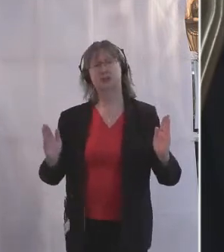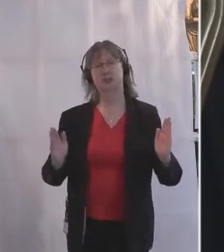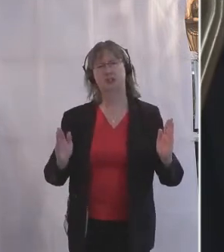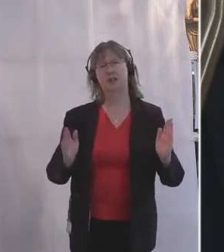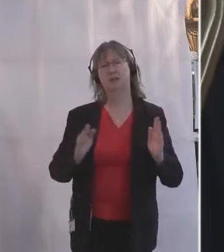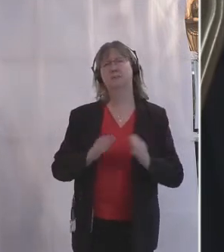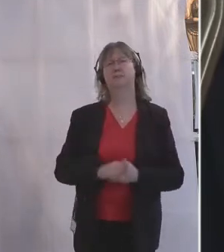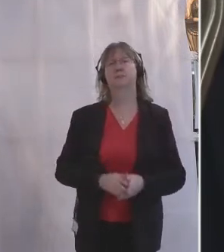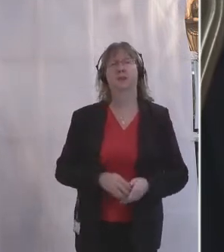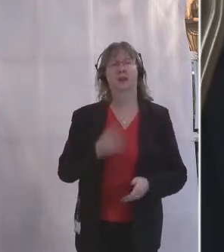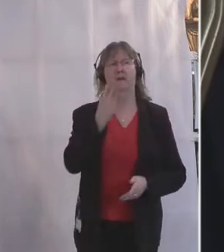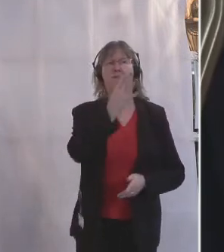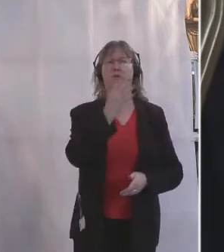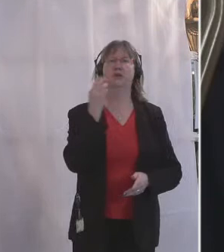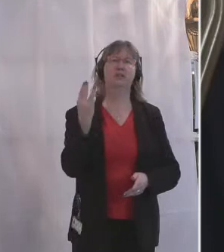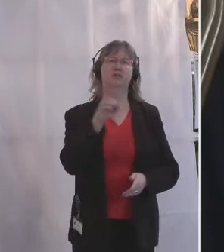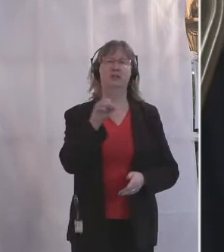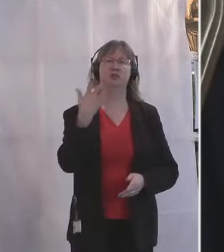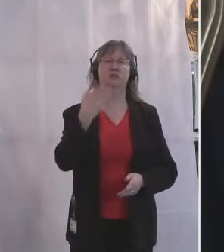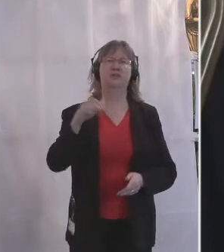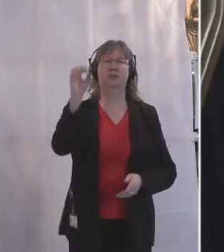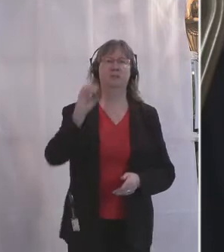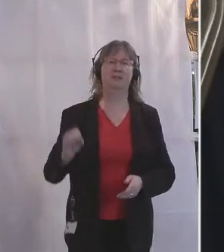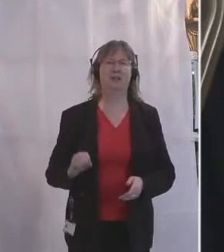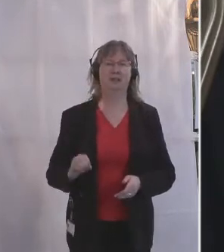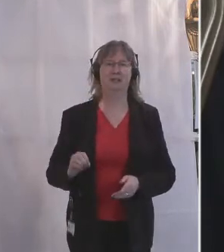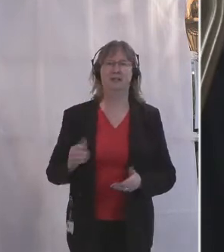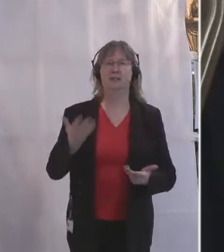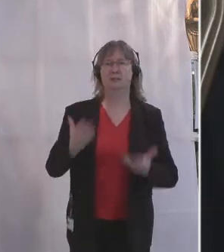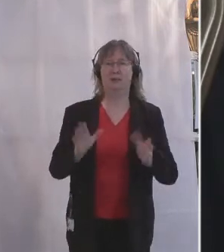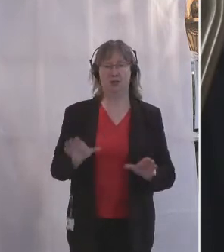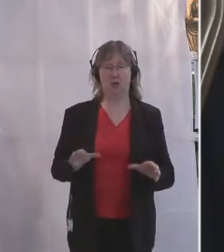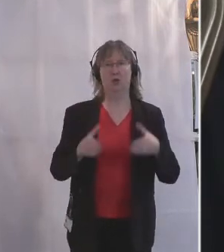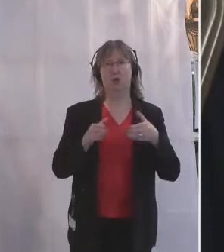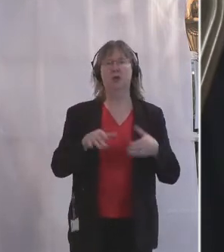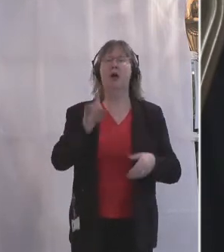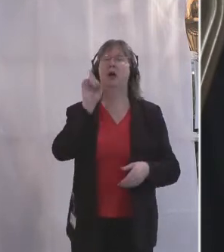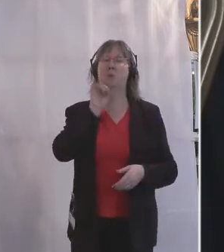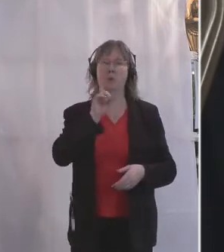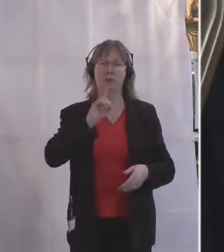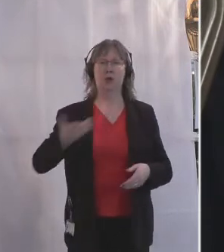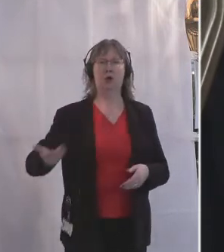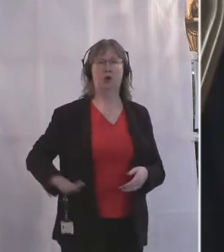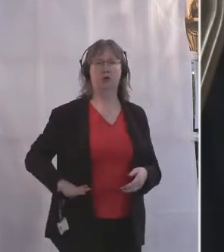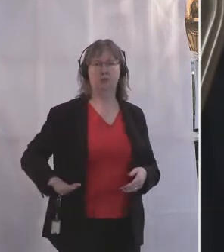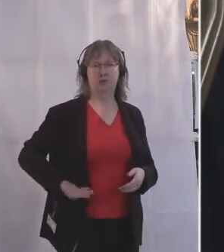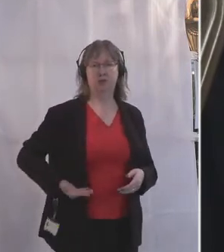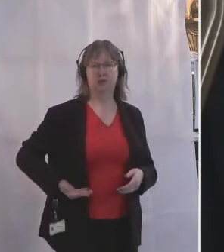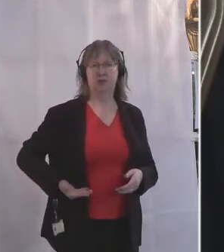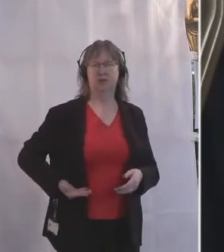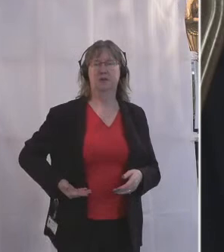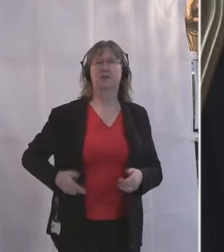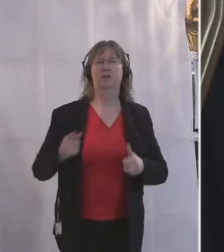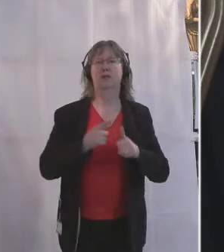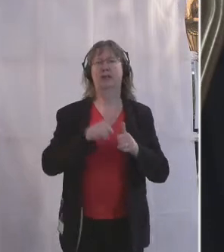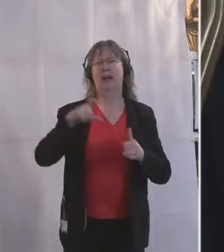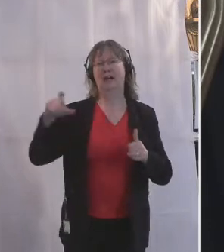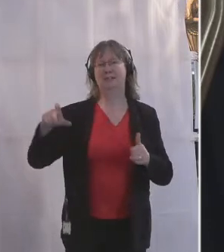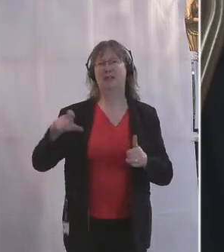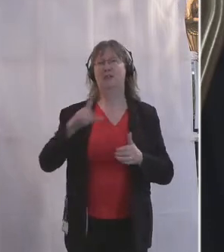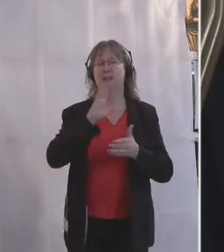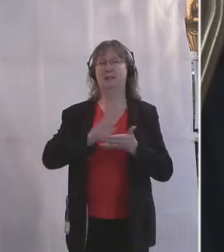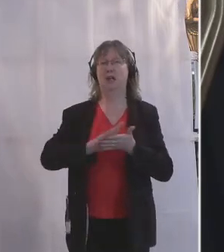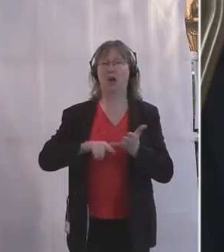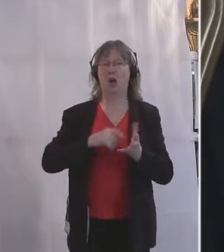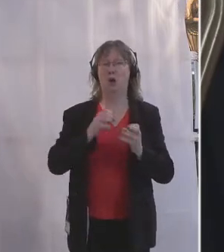hubs, around 43 to 50%, depending on the cohort, are women entrepreneurs, and we've done a lot to really try and get more women entrepreneurs into